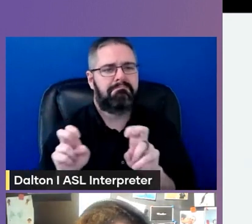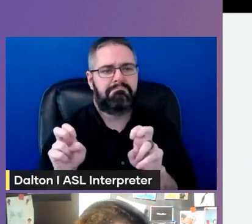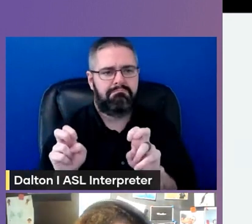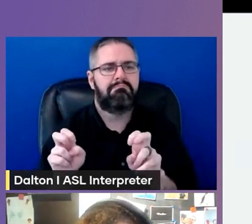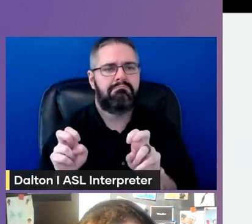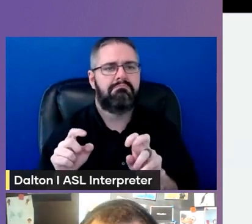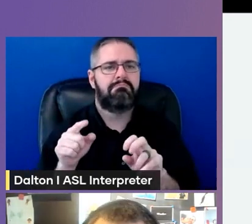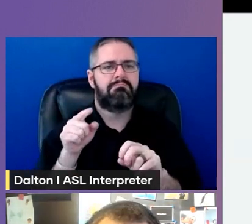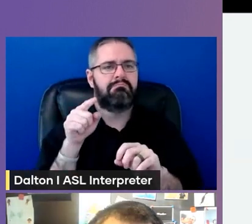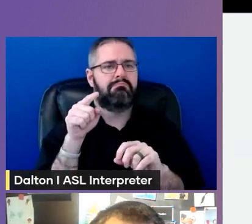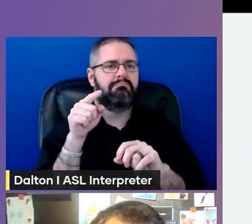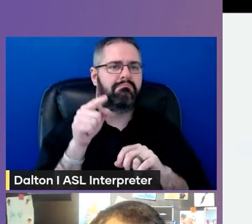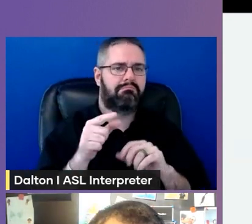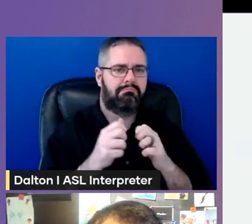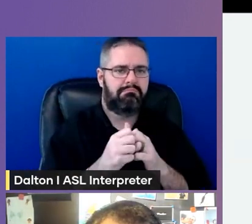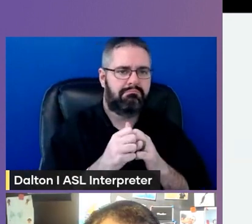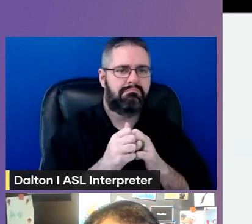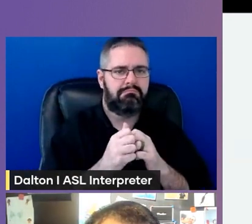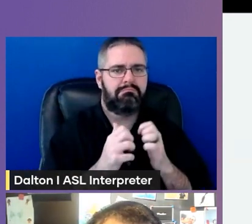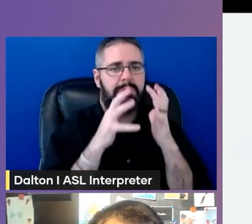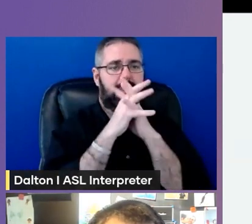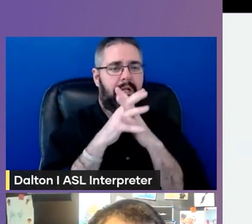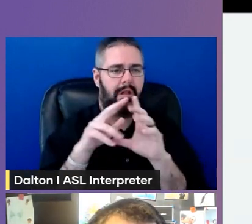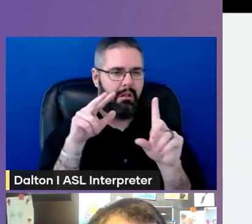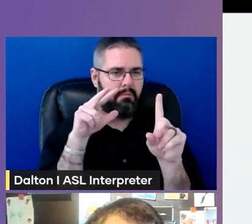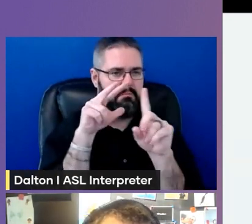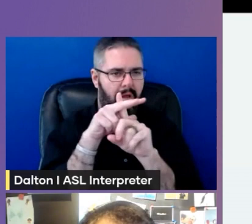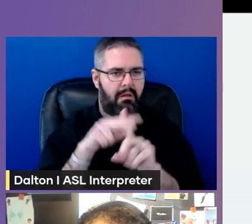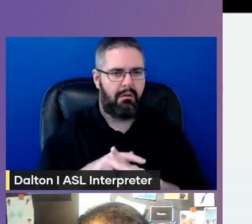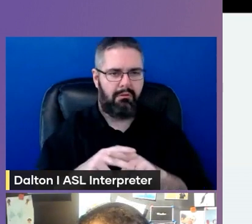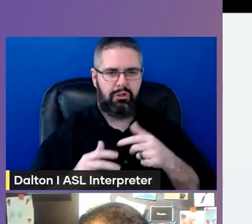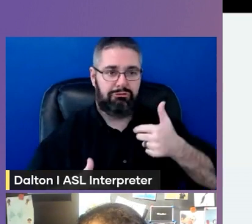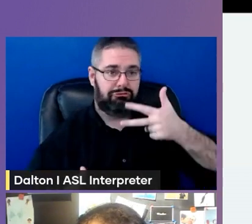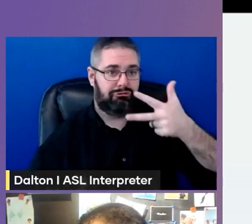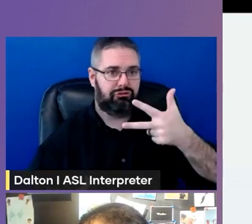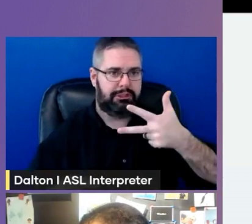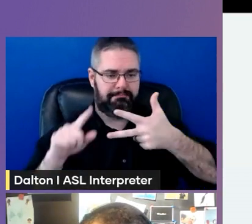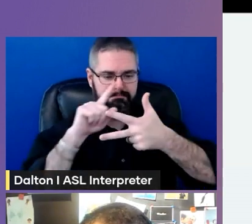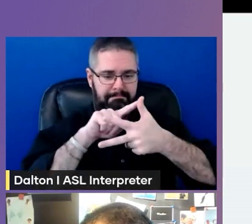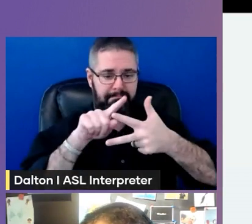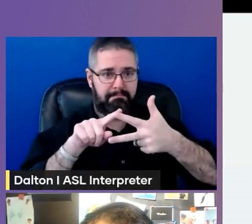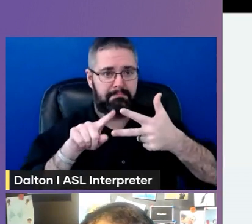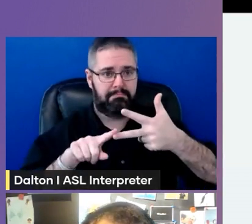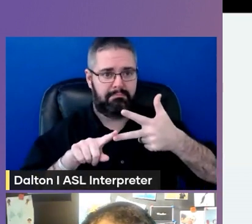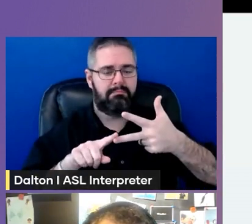building this plugin, right, we sort of identified 3 maturity levels. One is we